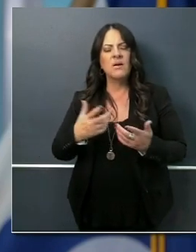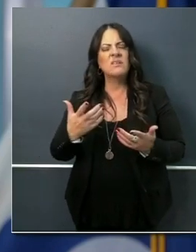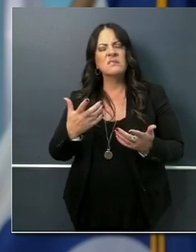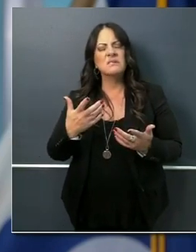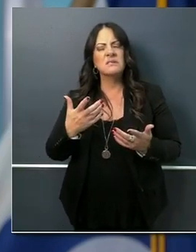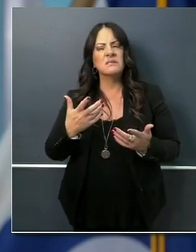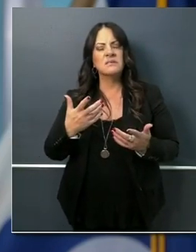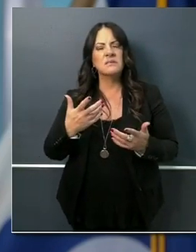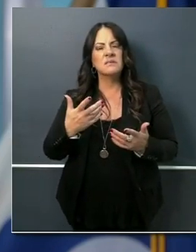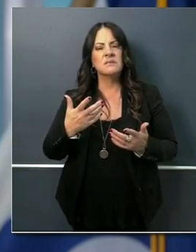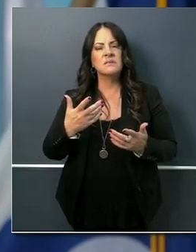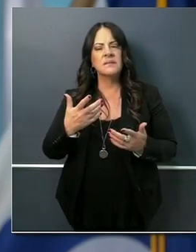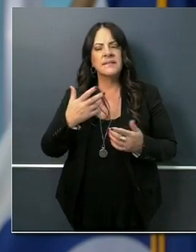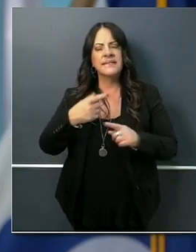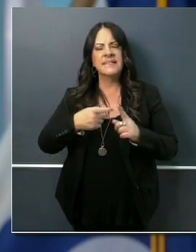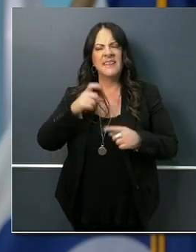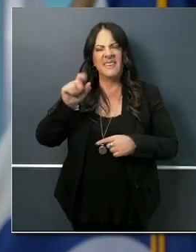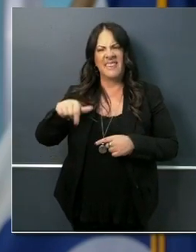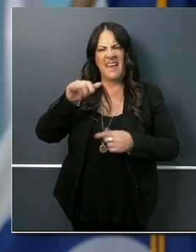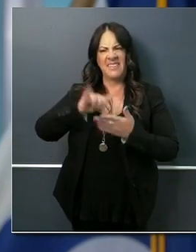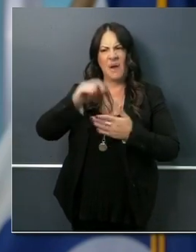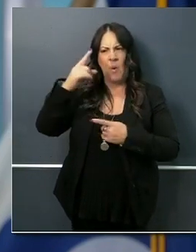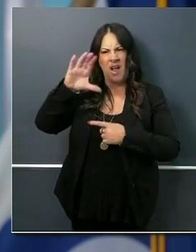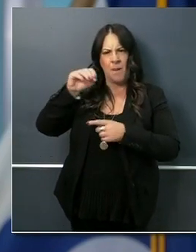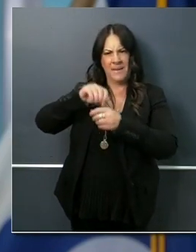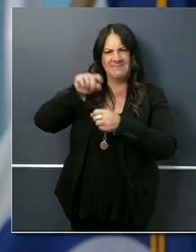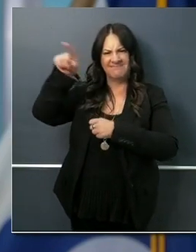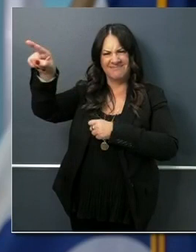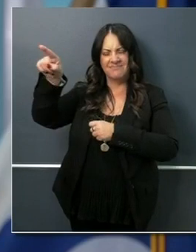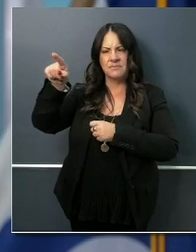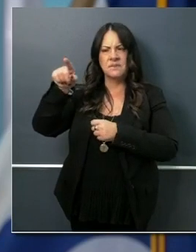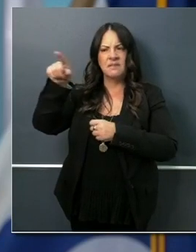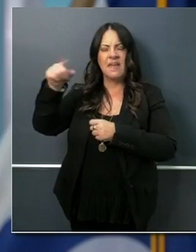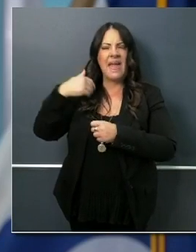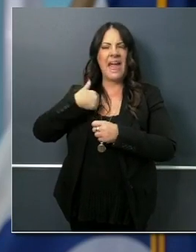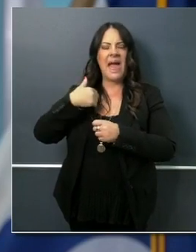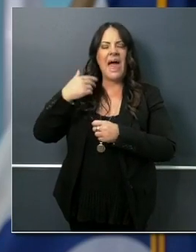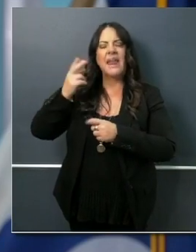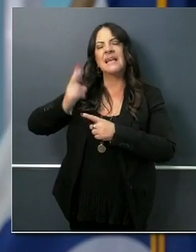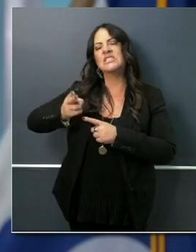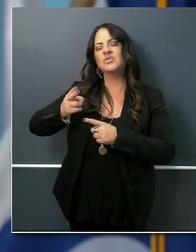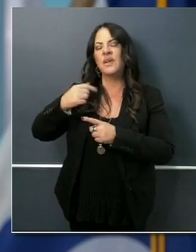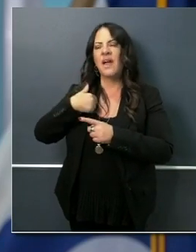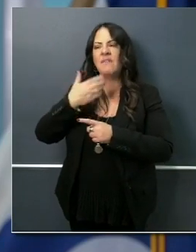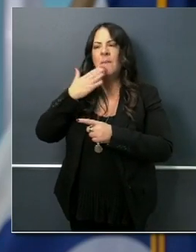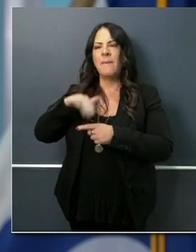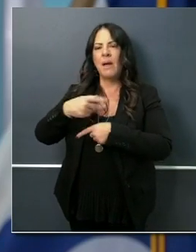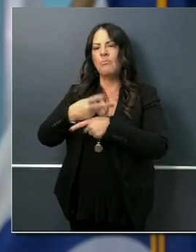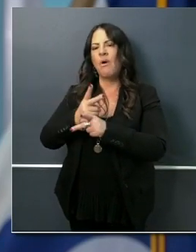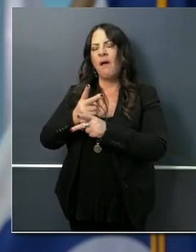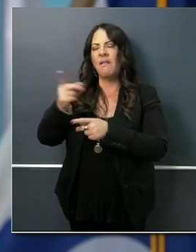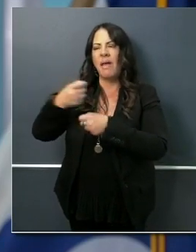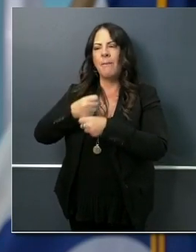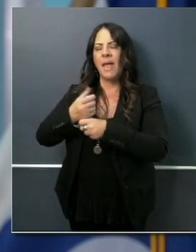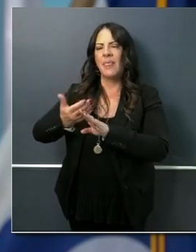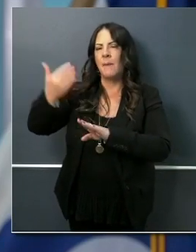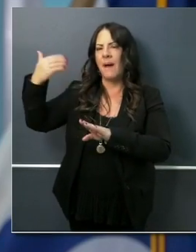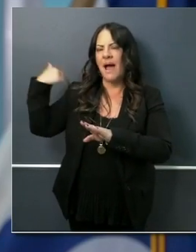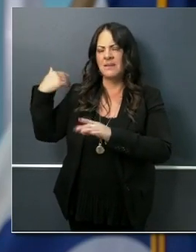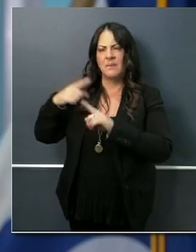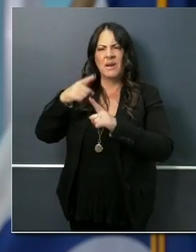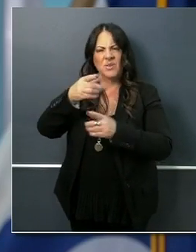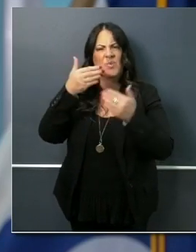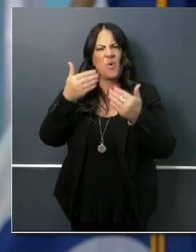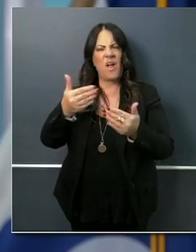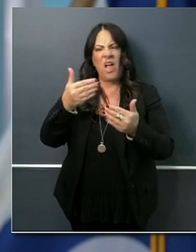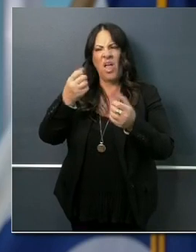of past products that BYD has made. Why did you go ahead and make this enormous contract with